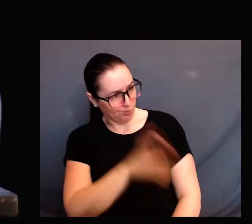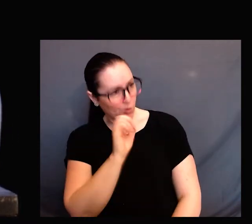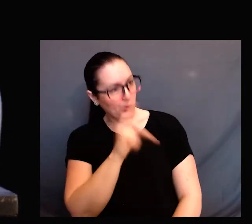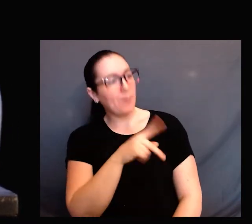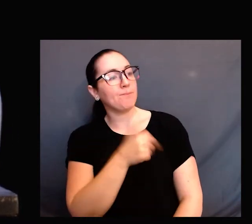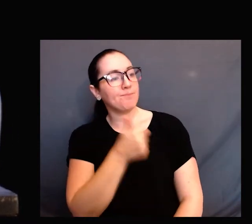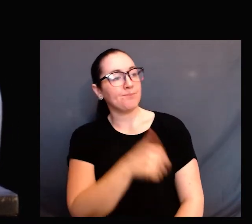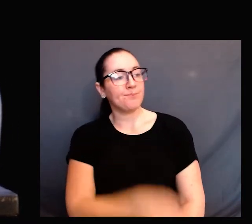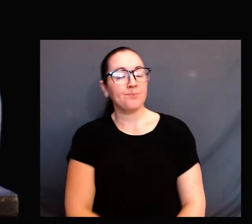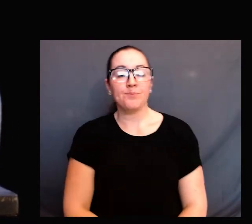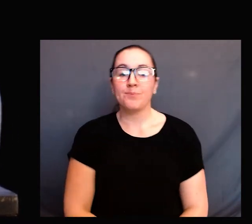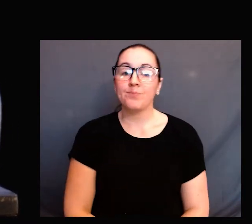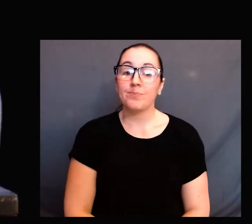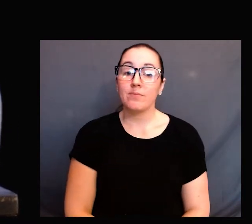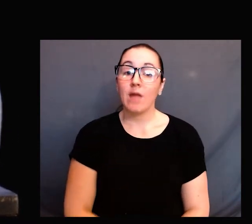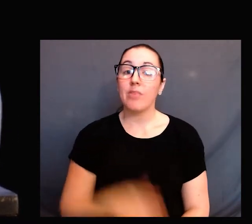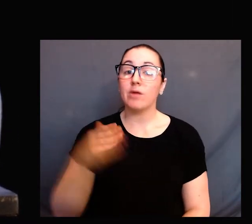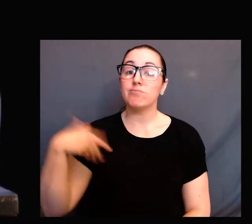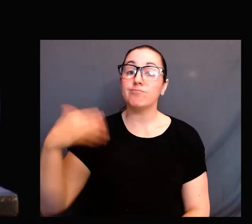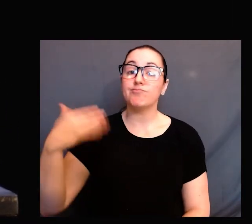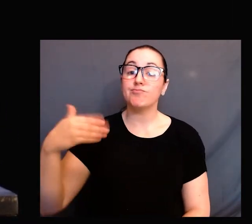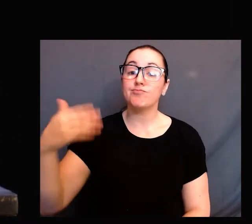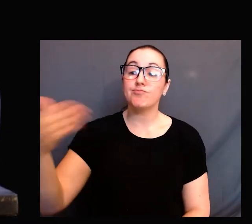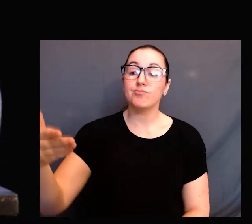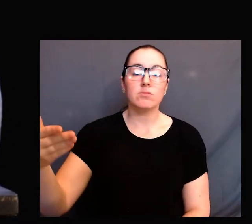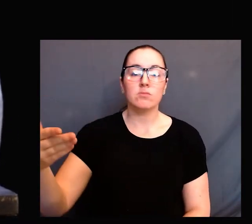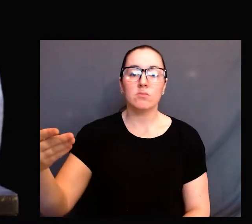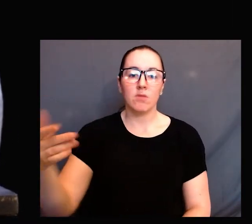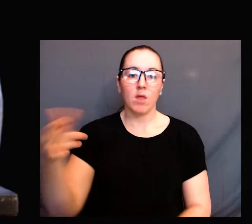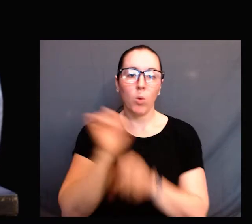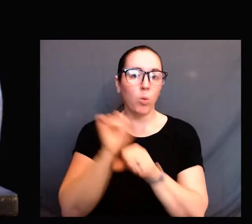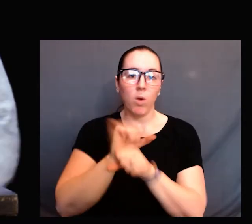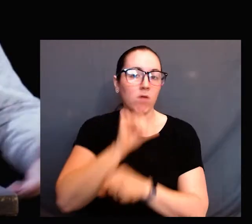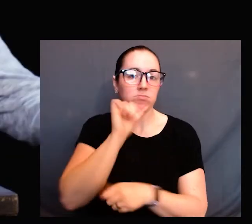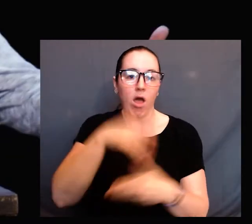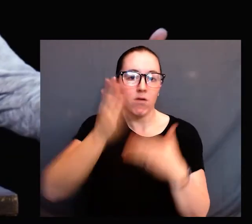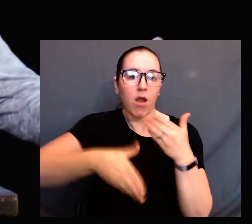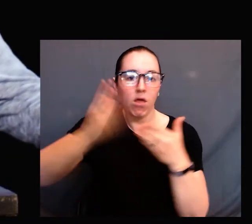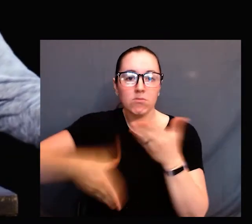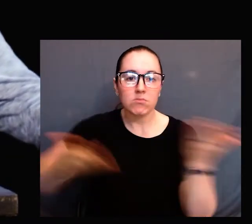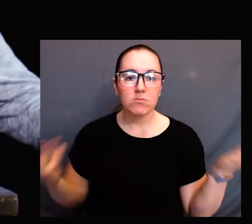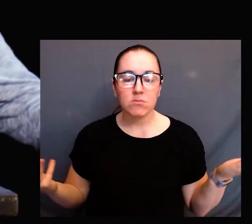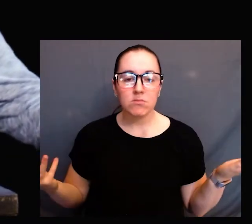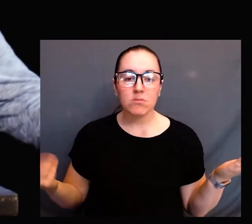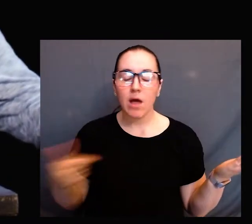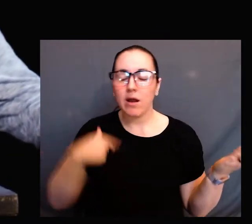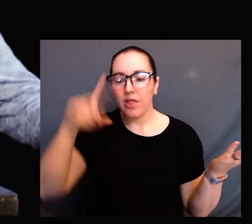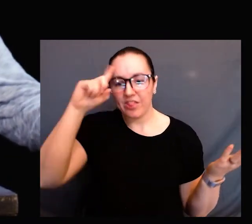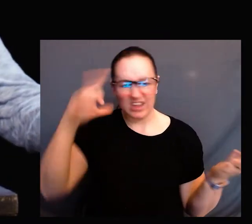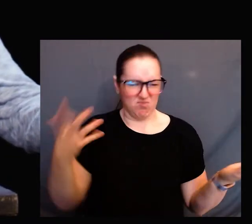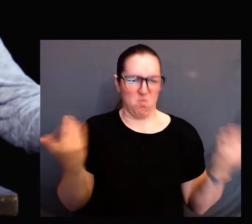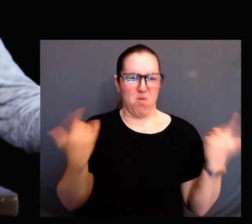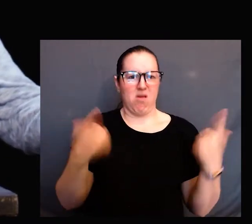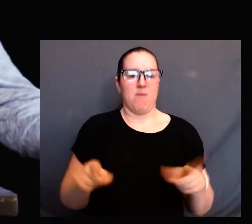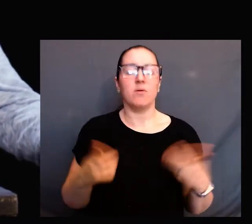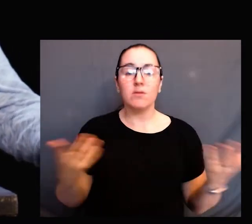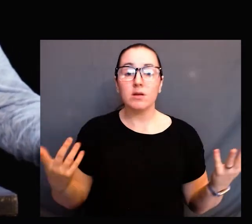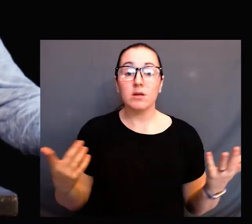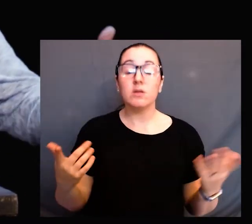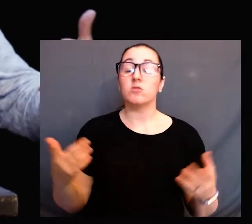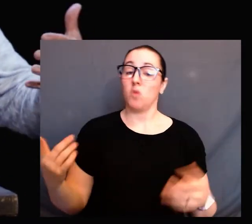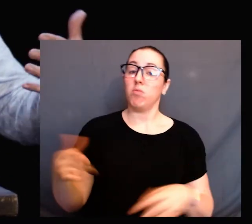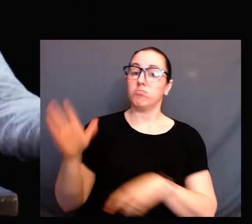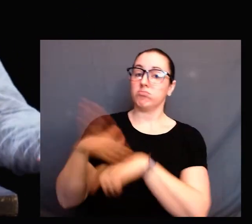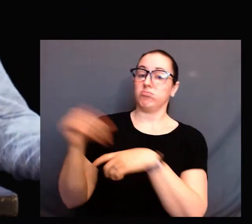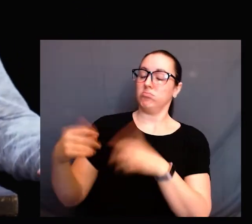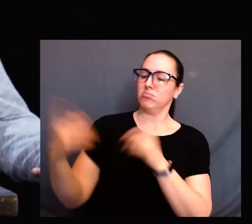Dad, okay. And then a while goes by, and the work's not getting done. And I'm thinking to myself, what happened?